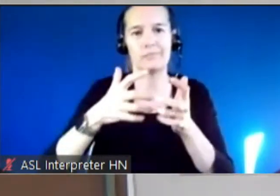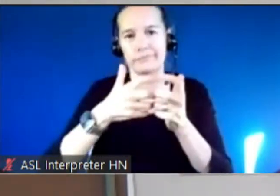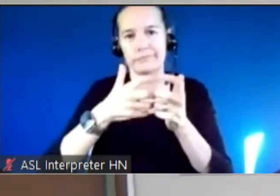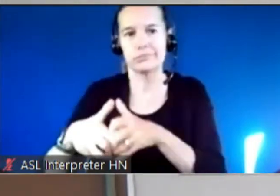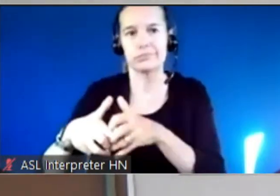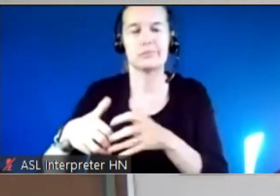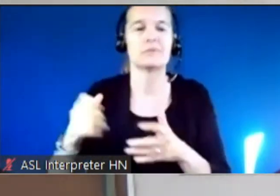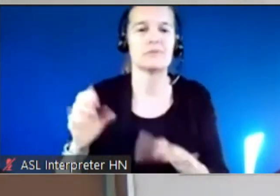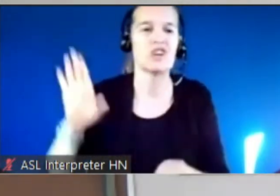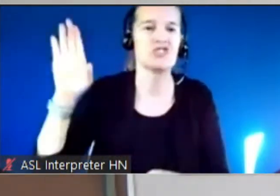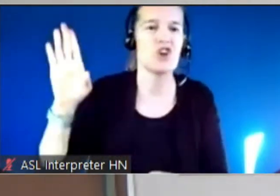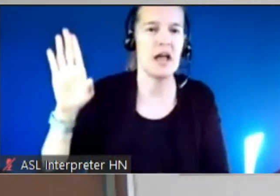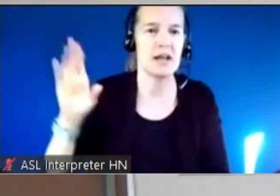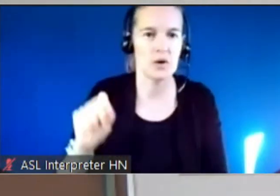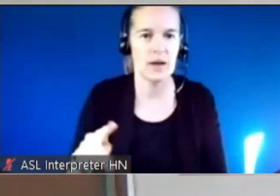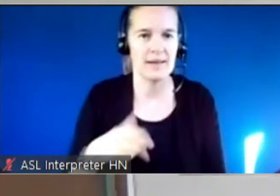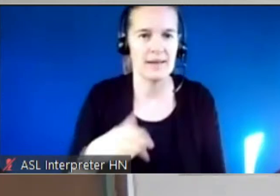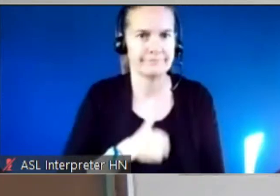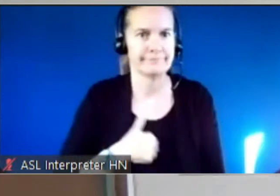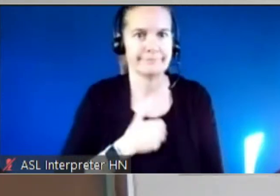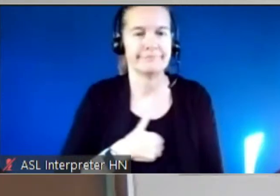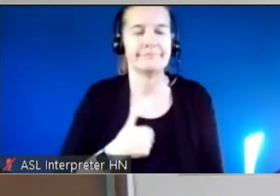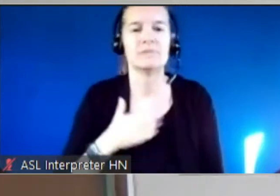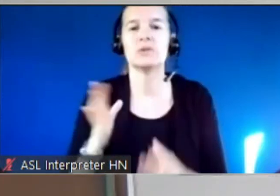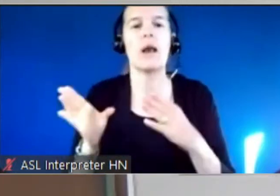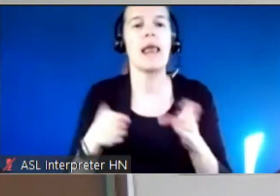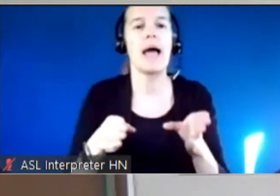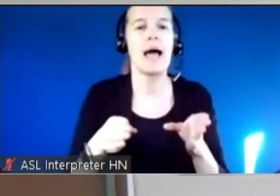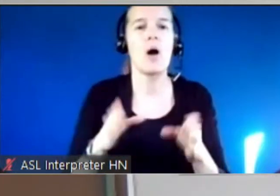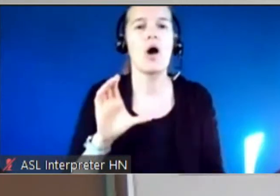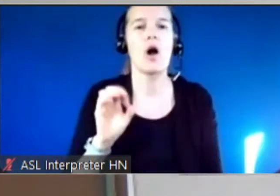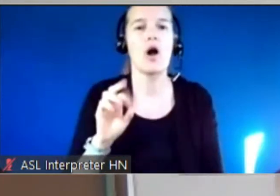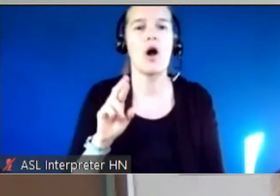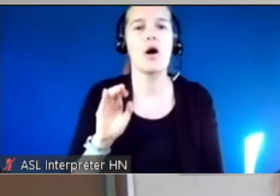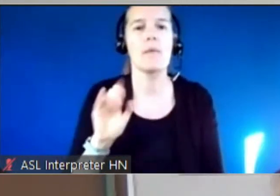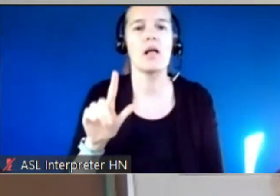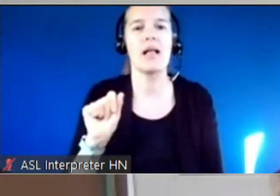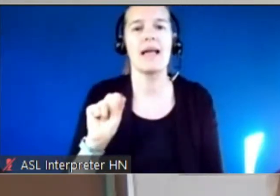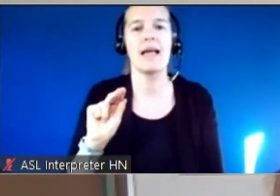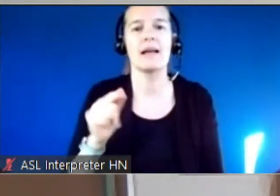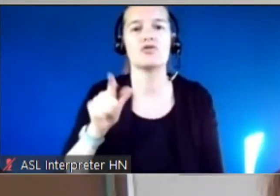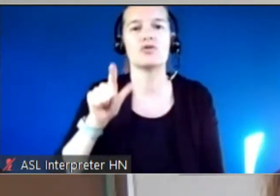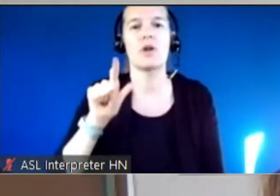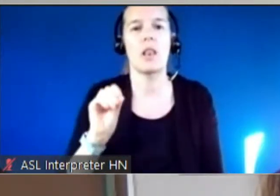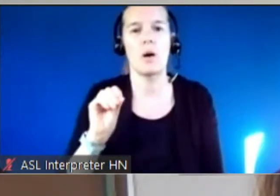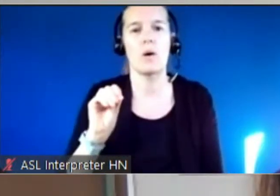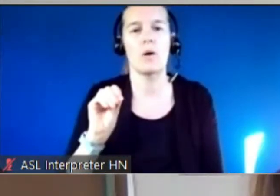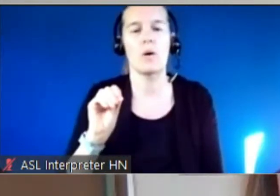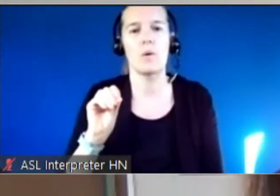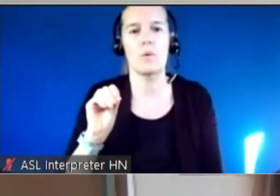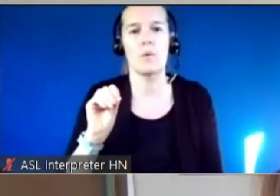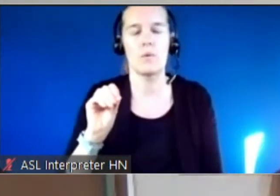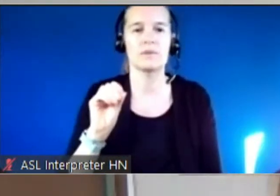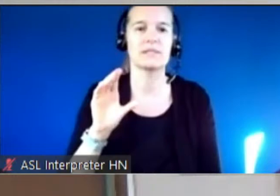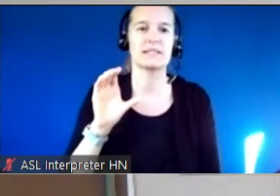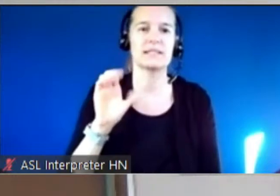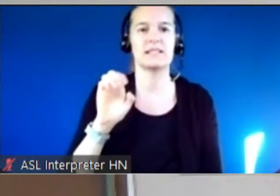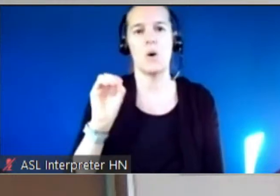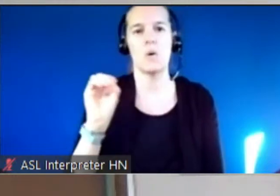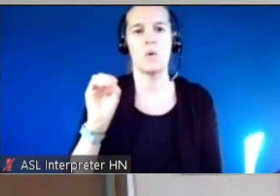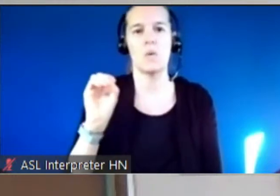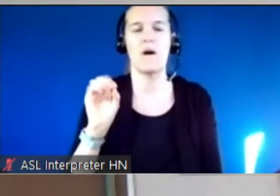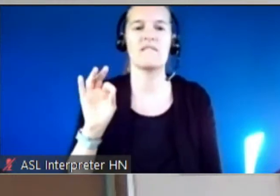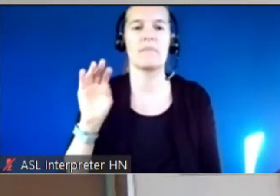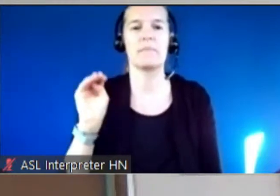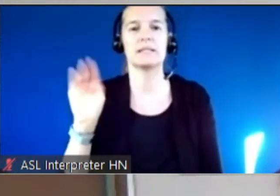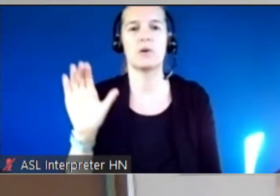circle back to you. Sorry about that. Moving on, we will hand the mic over to CEO Carmel Angelo for her